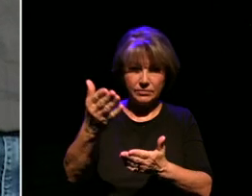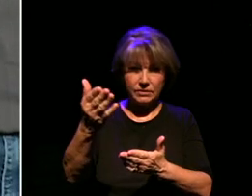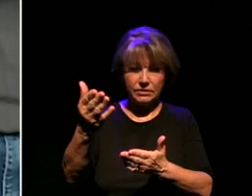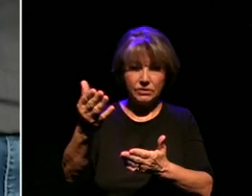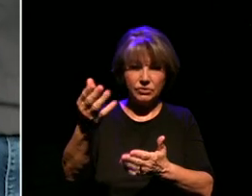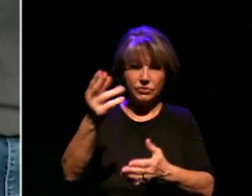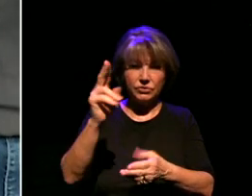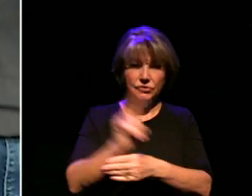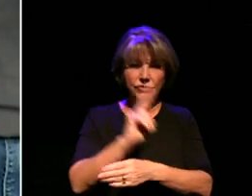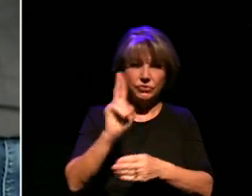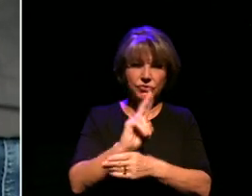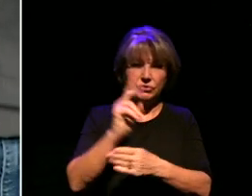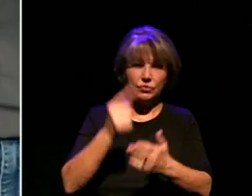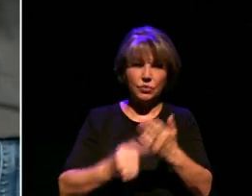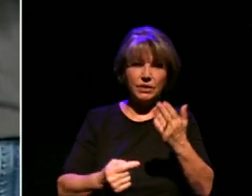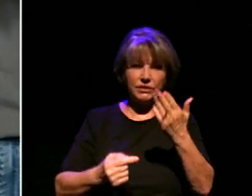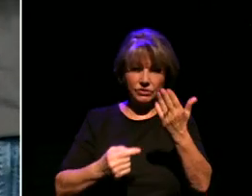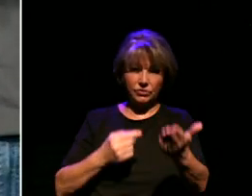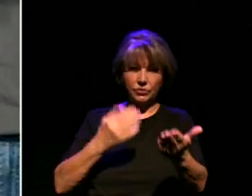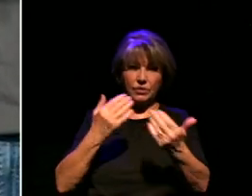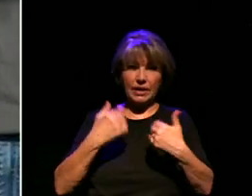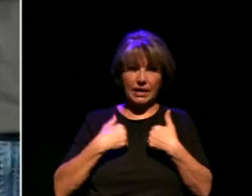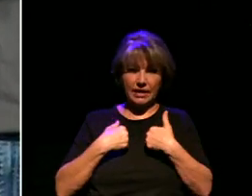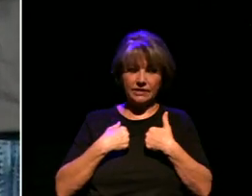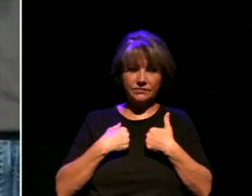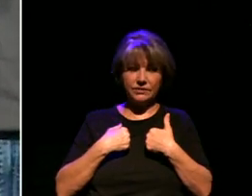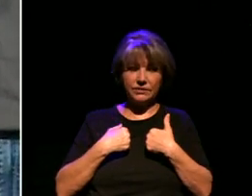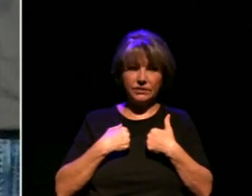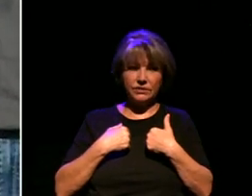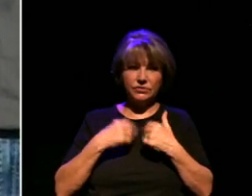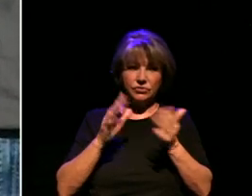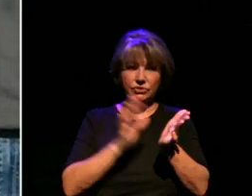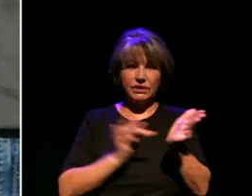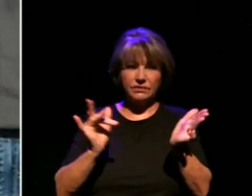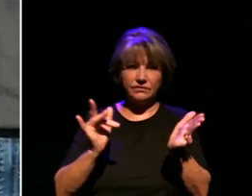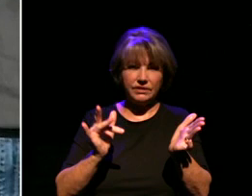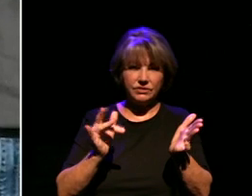and do far greater with it than you can do by yourself?